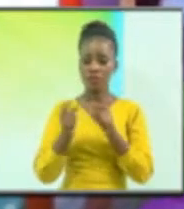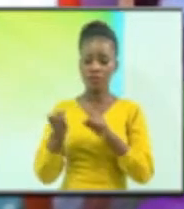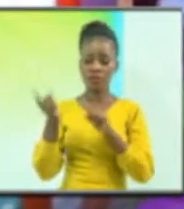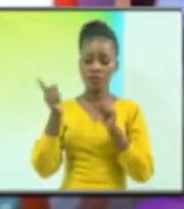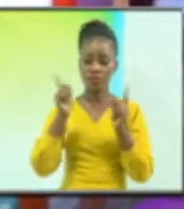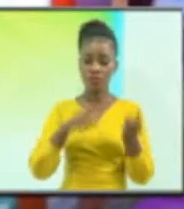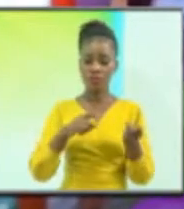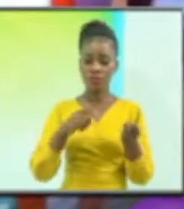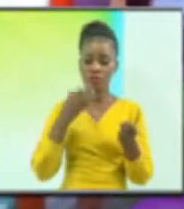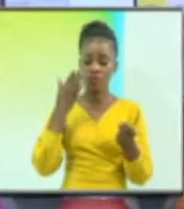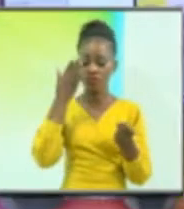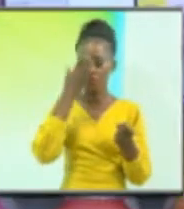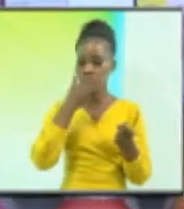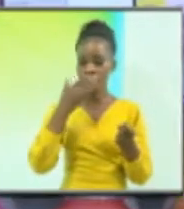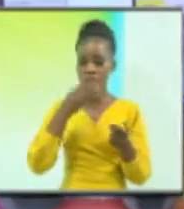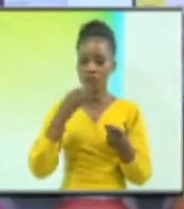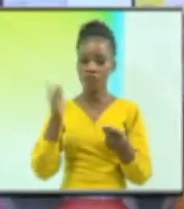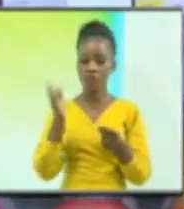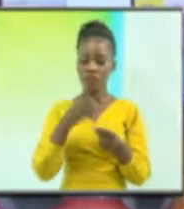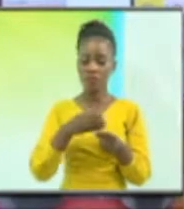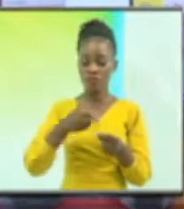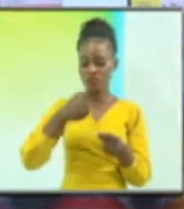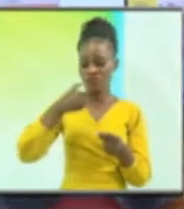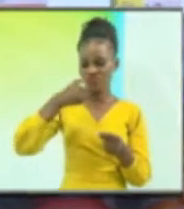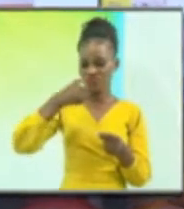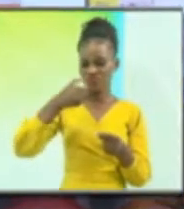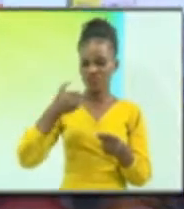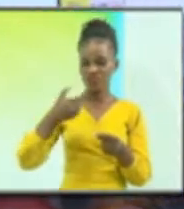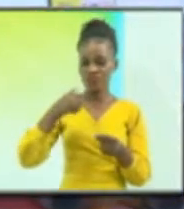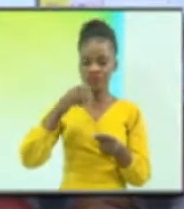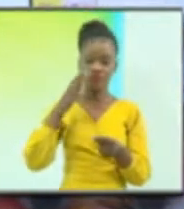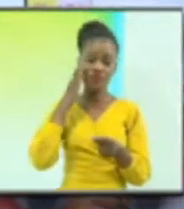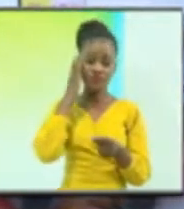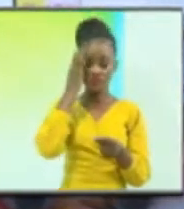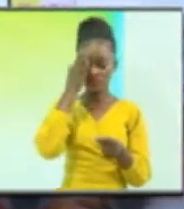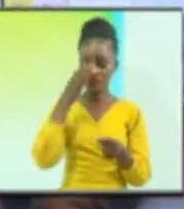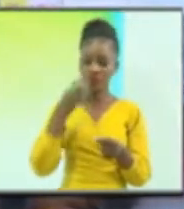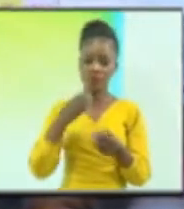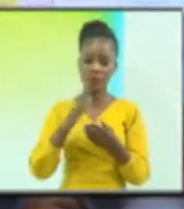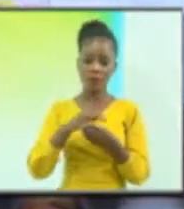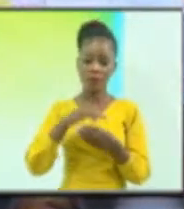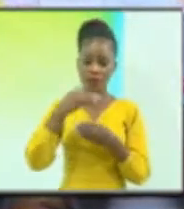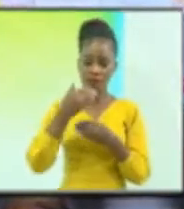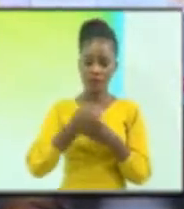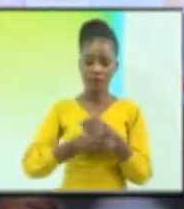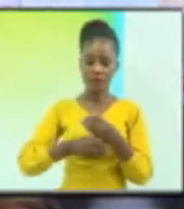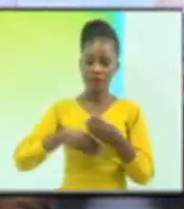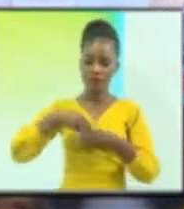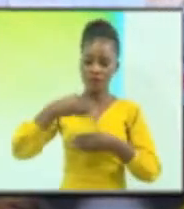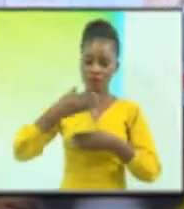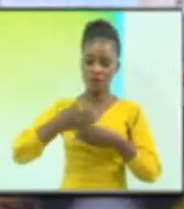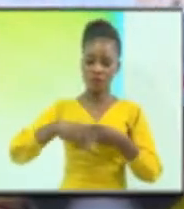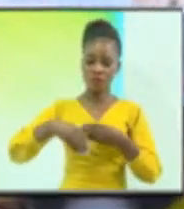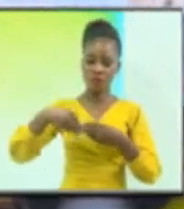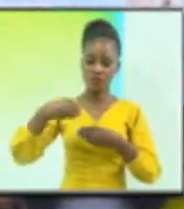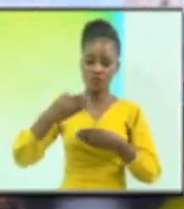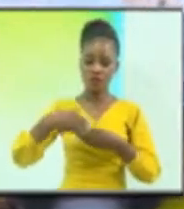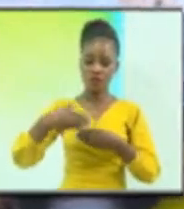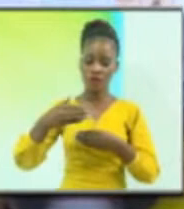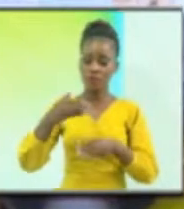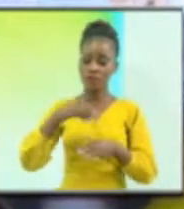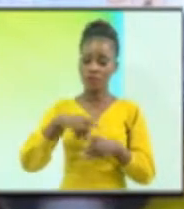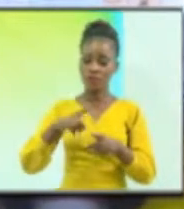essential oils, resin, perfumery, cosmetics, and toilet preparations, with imports valued